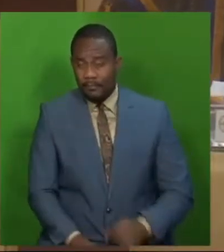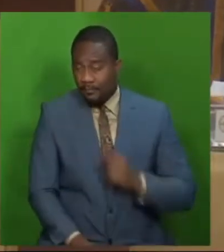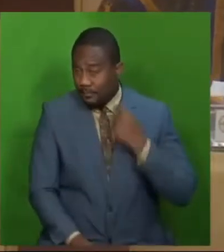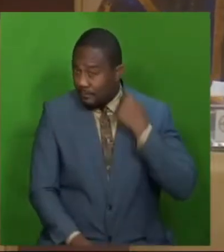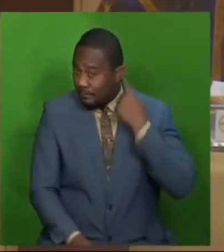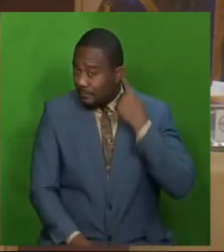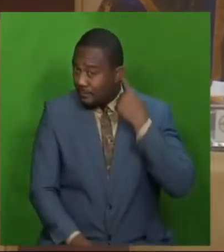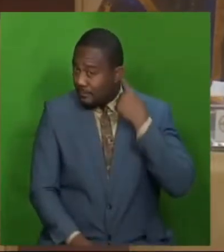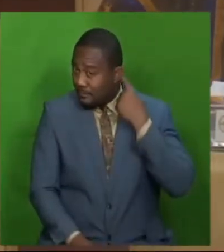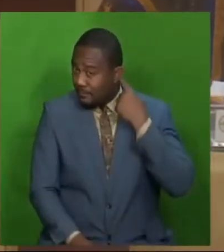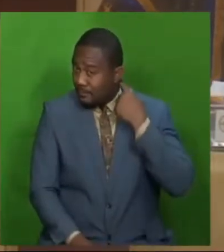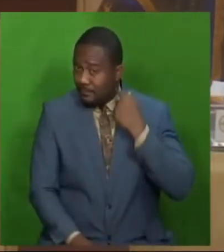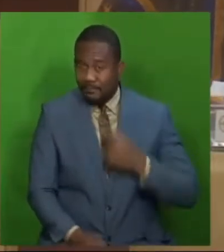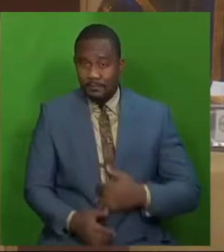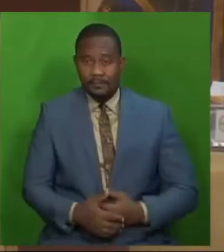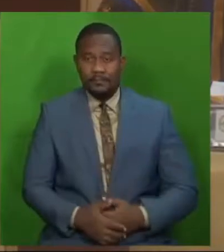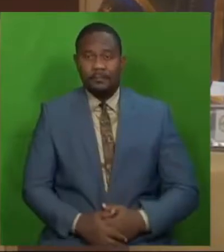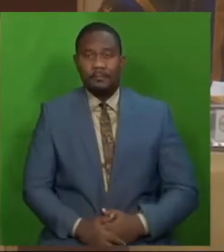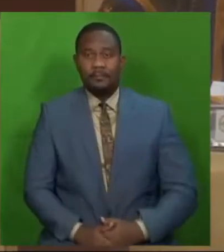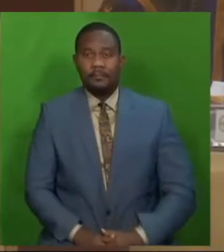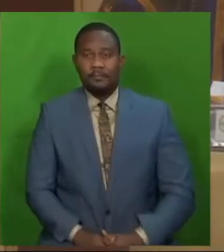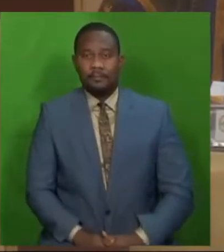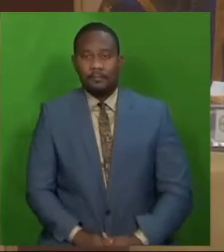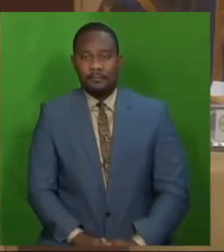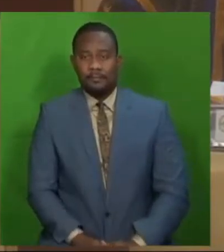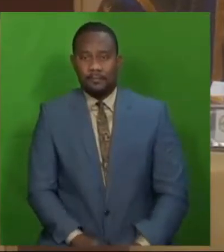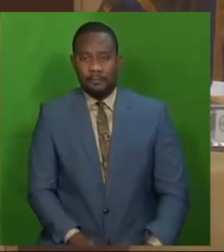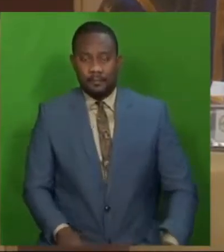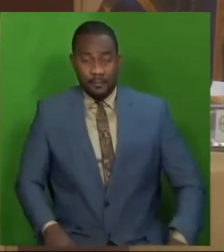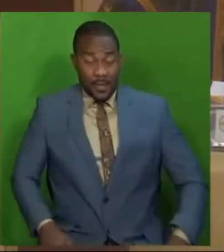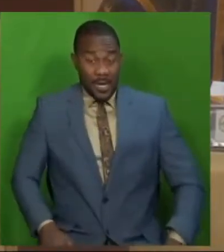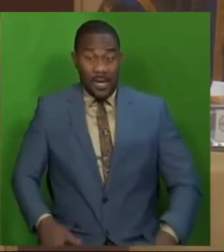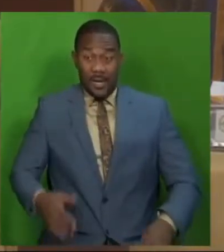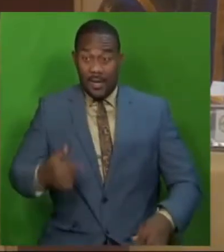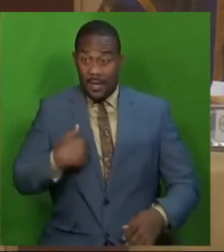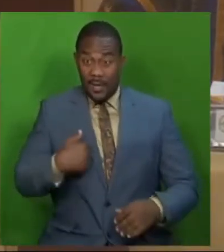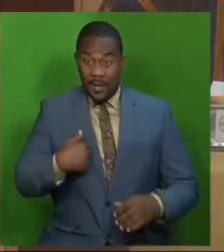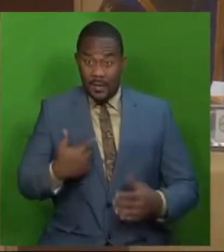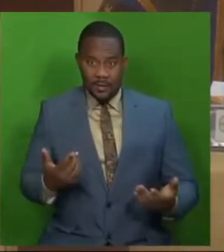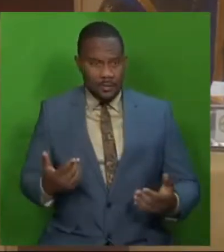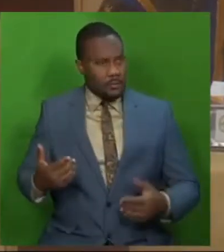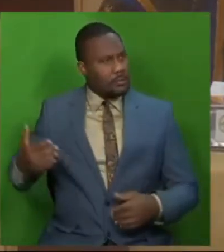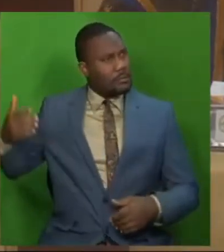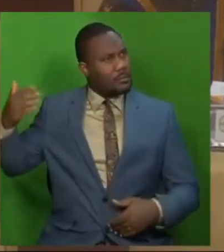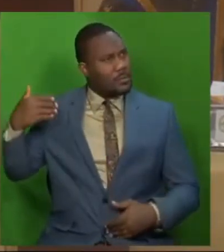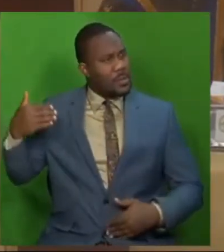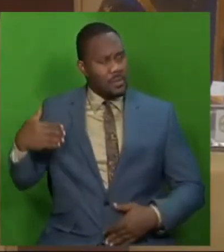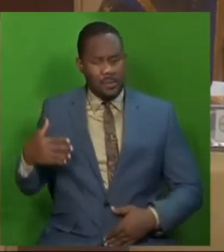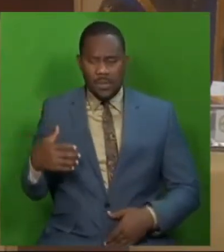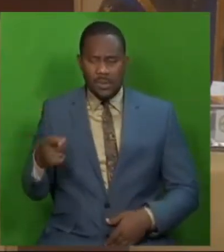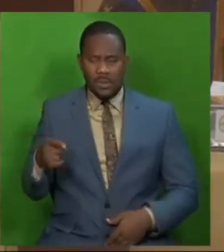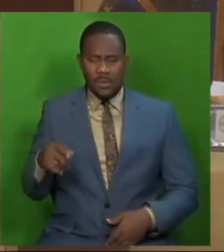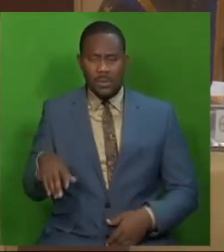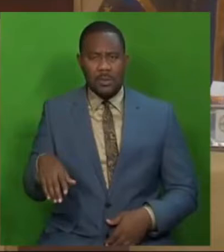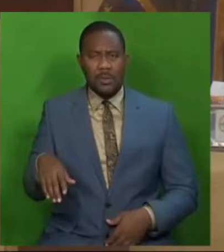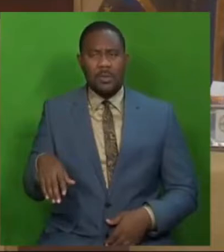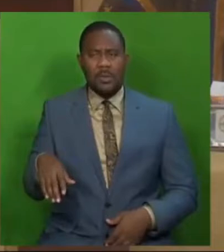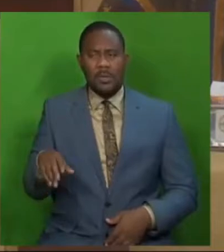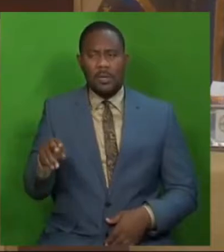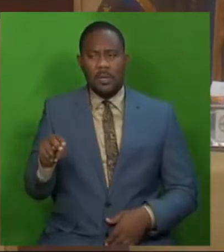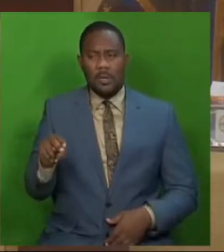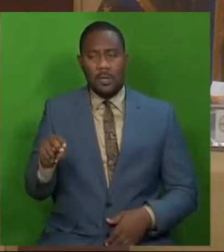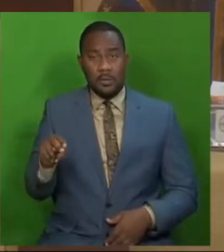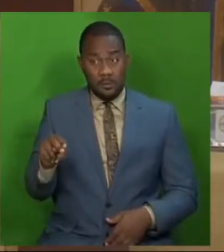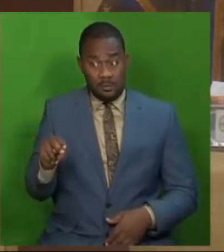what Honorable Osei Chemensa used to do when he was the minority leader.